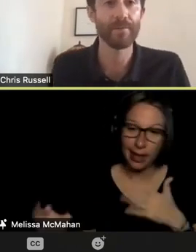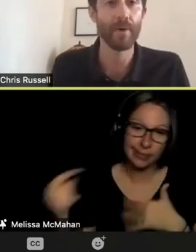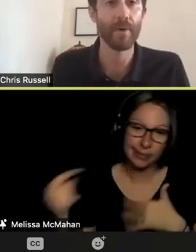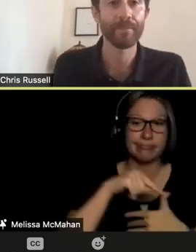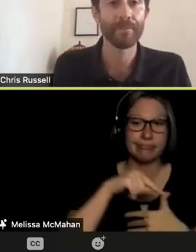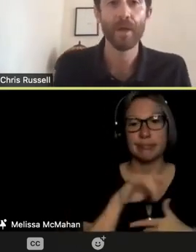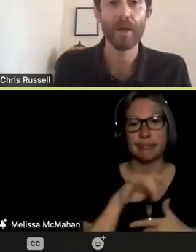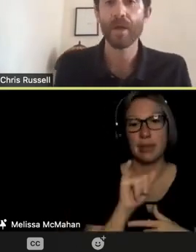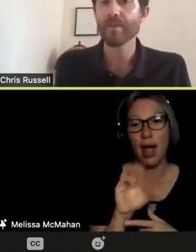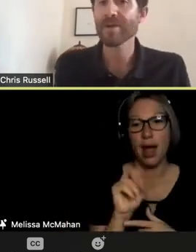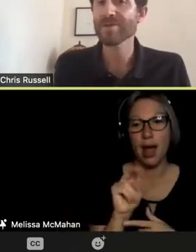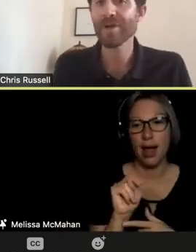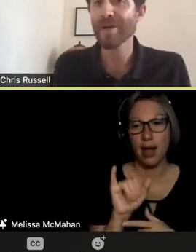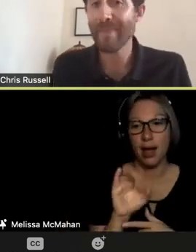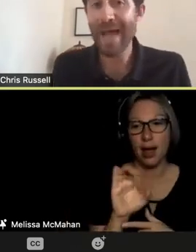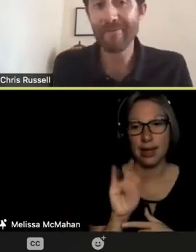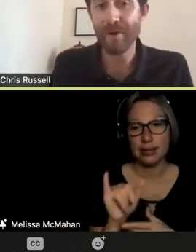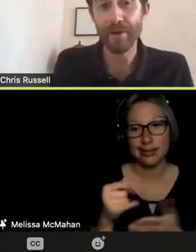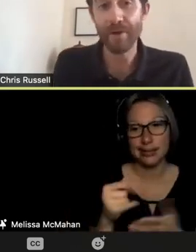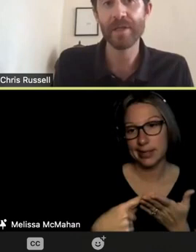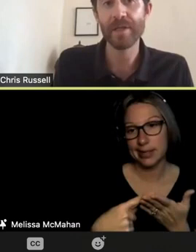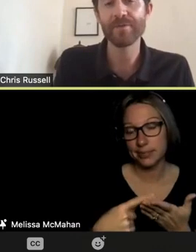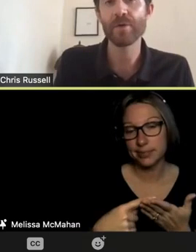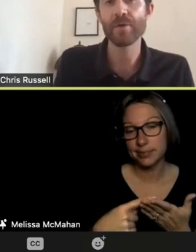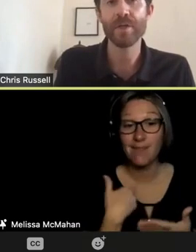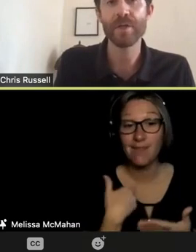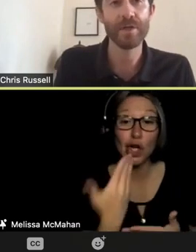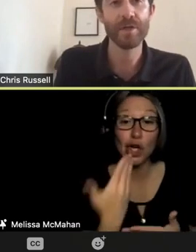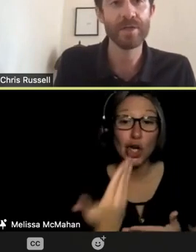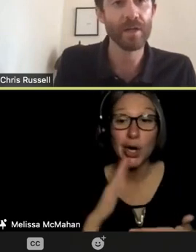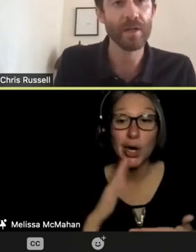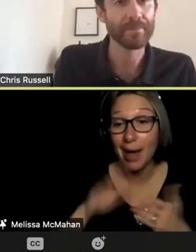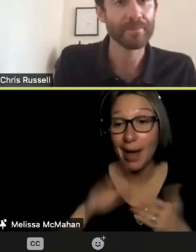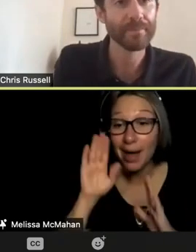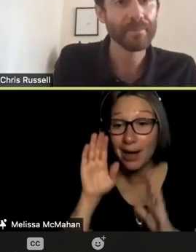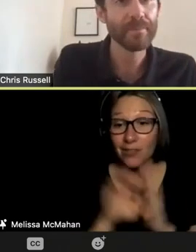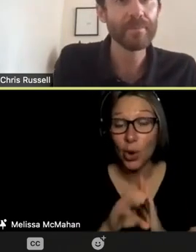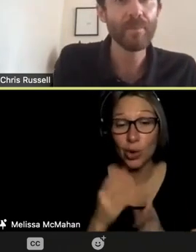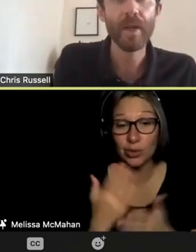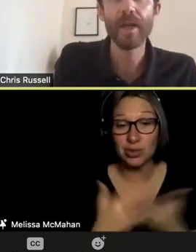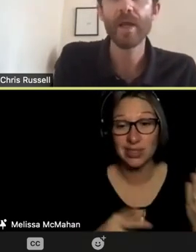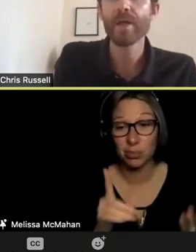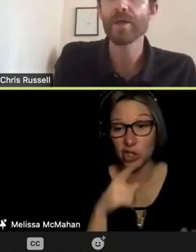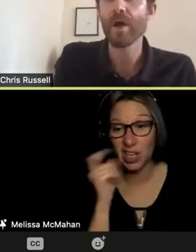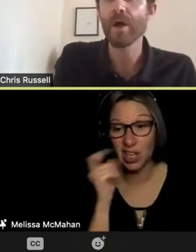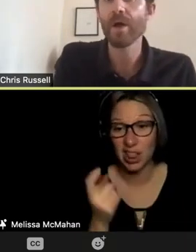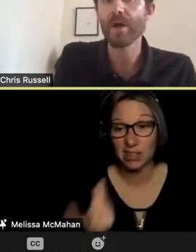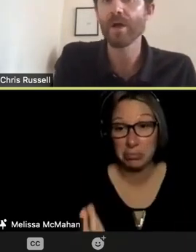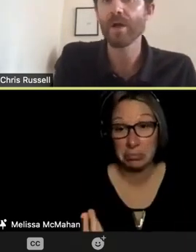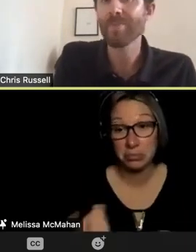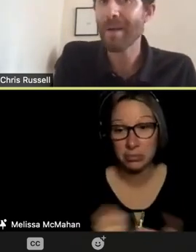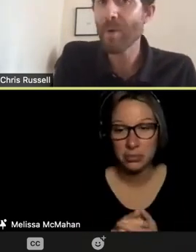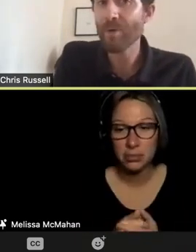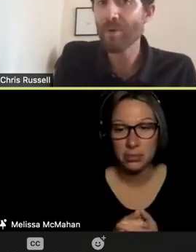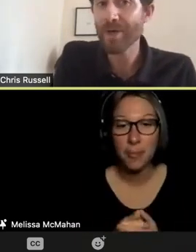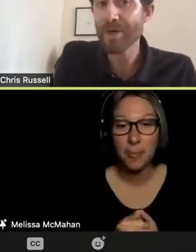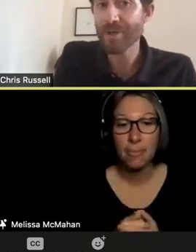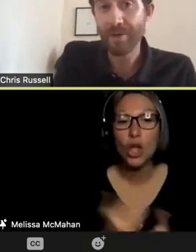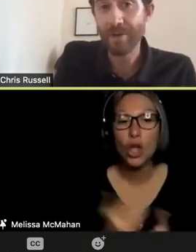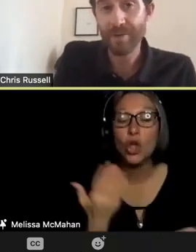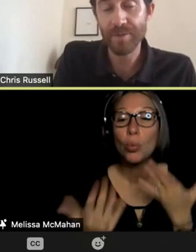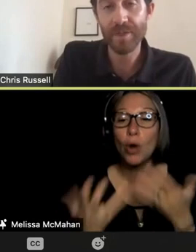about before. There's good and bad photos, and then there's photos that are just ugly. Okay, you probably